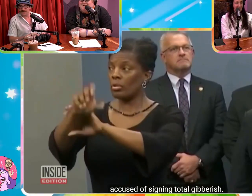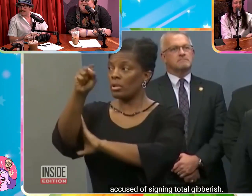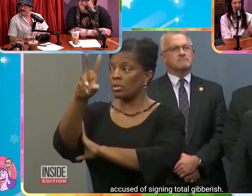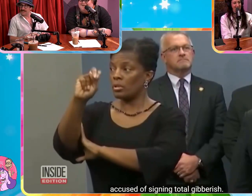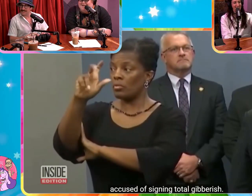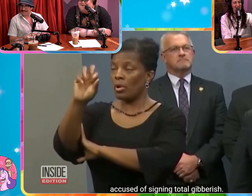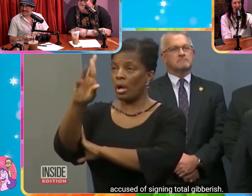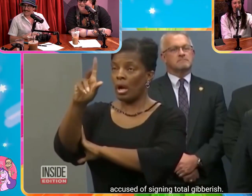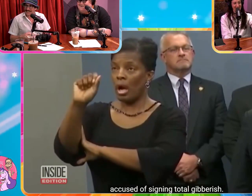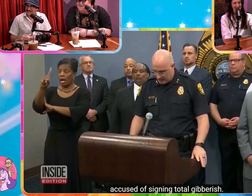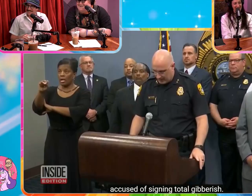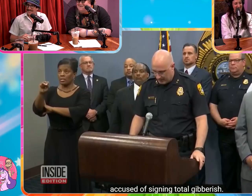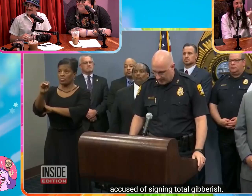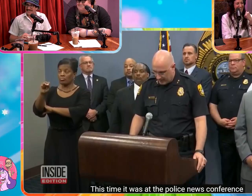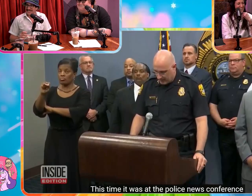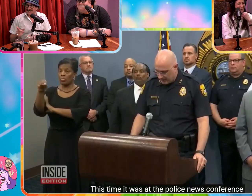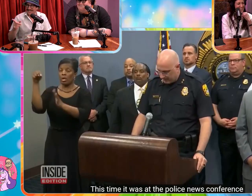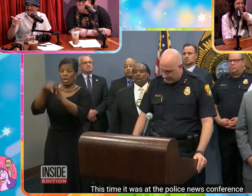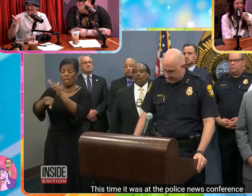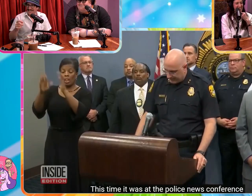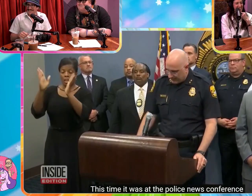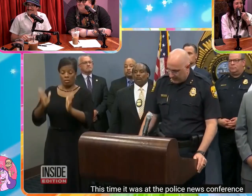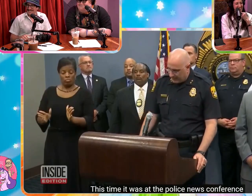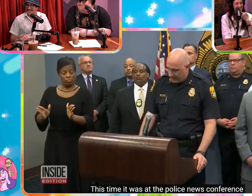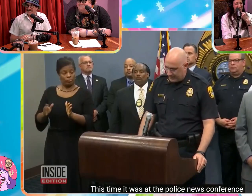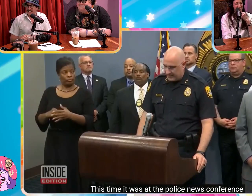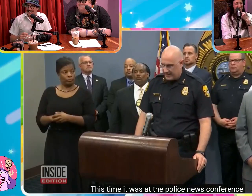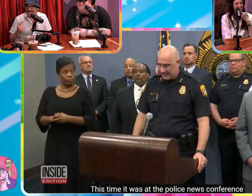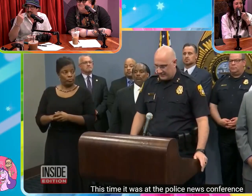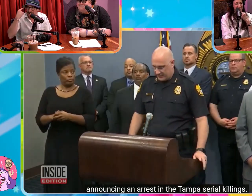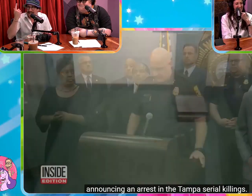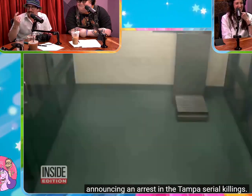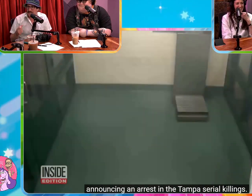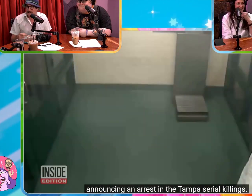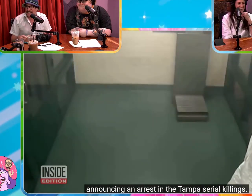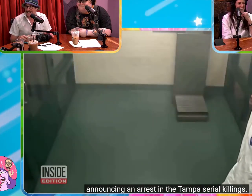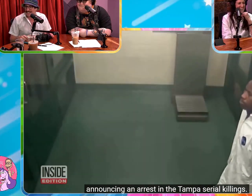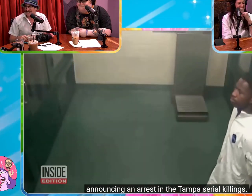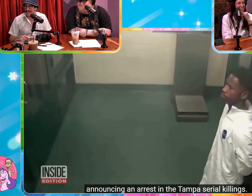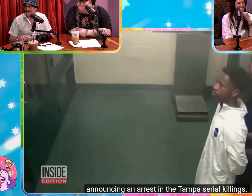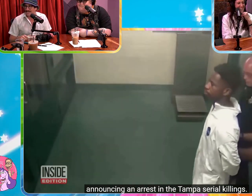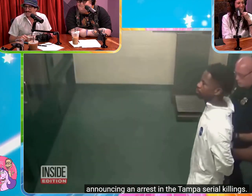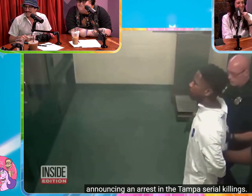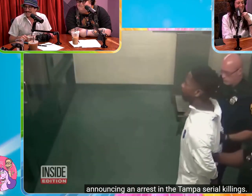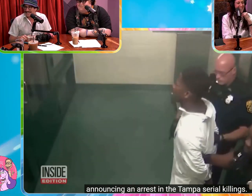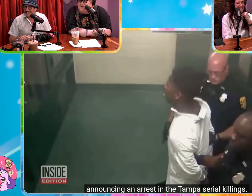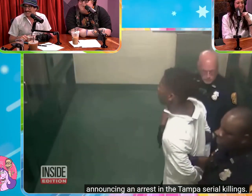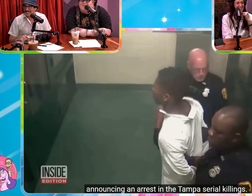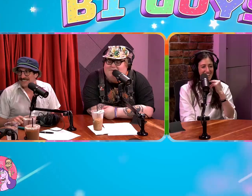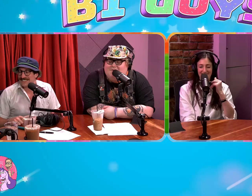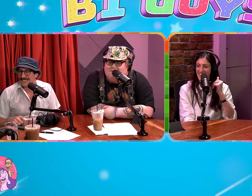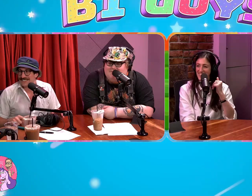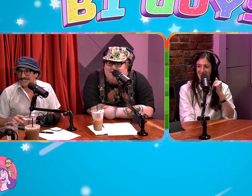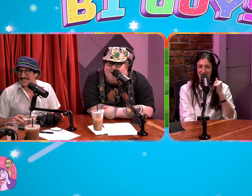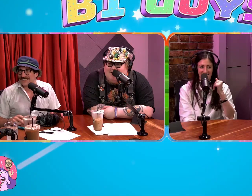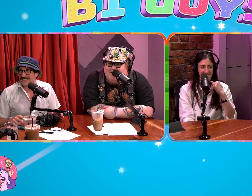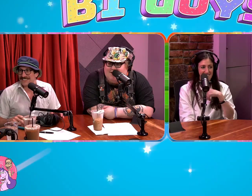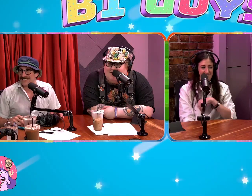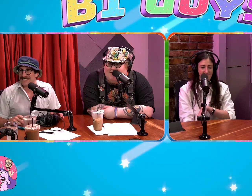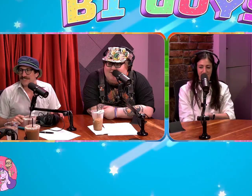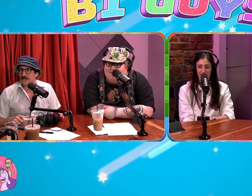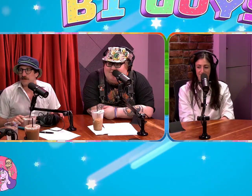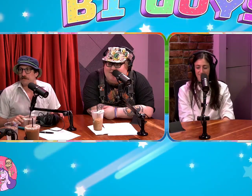There. There it is. Look at her. You can tell in her head she's Spirit making it up. fingers. She looks